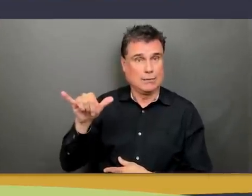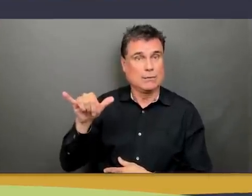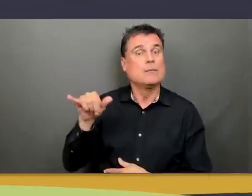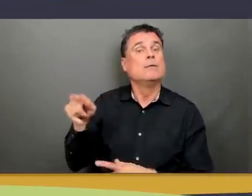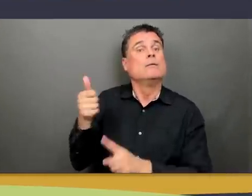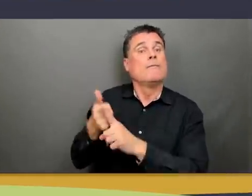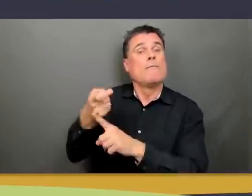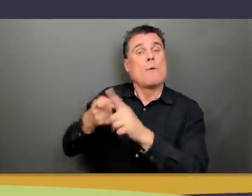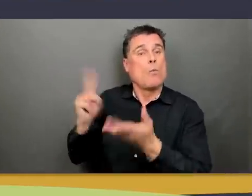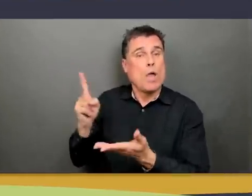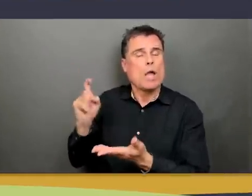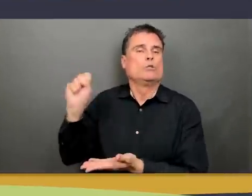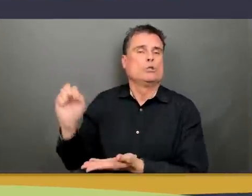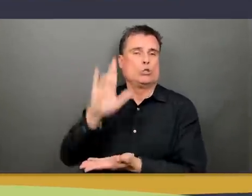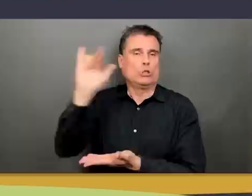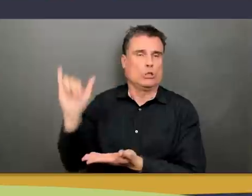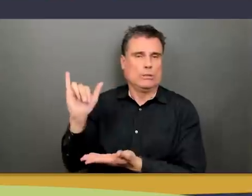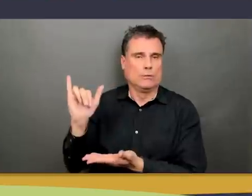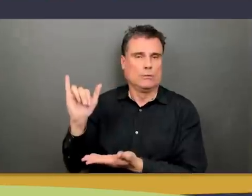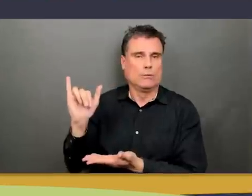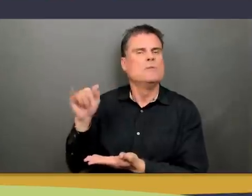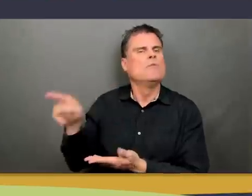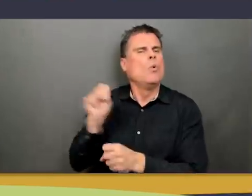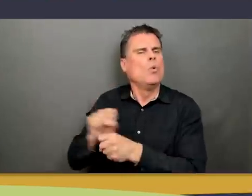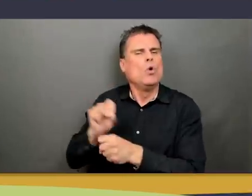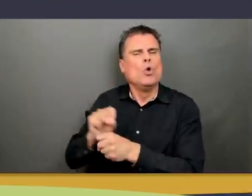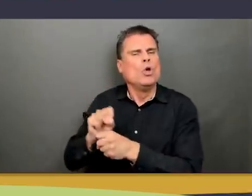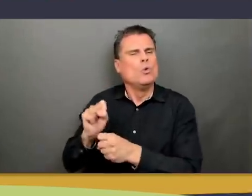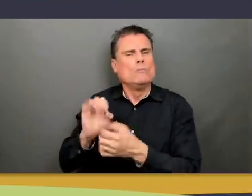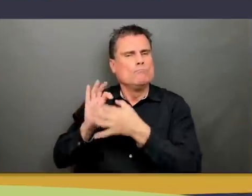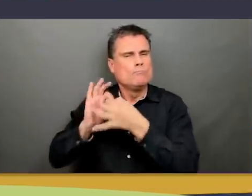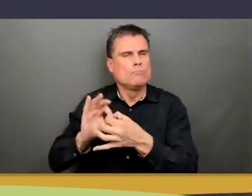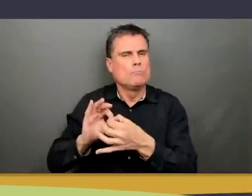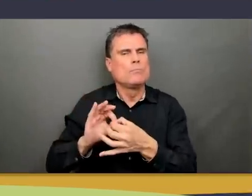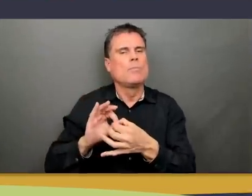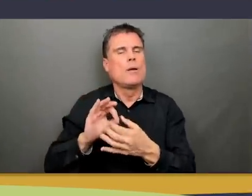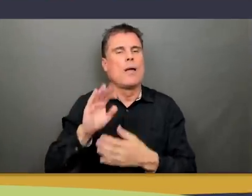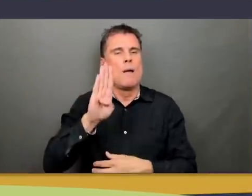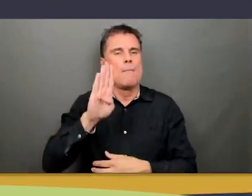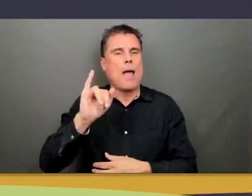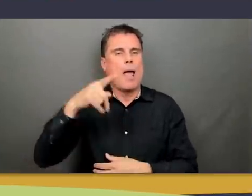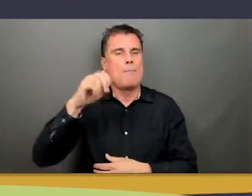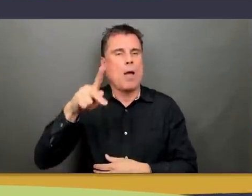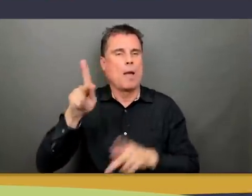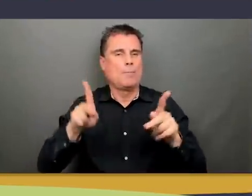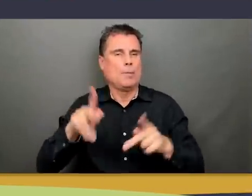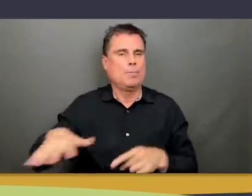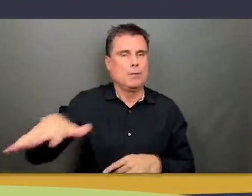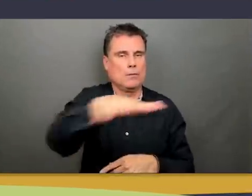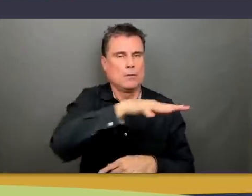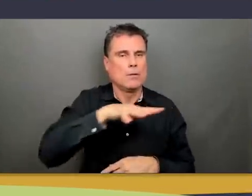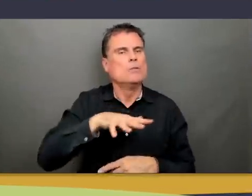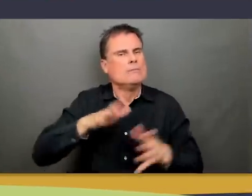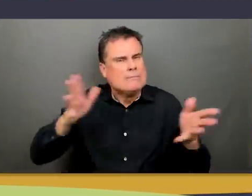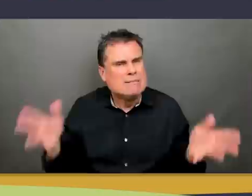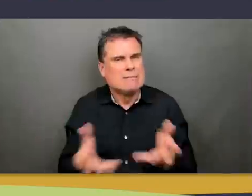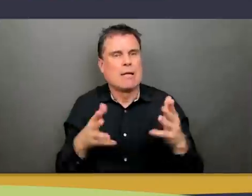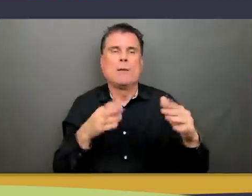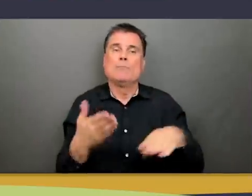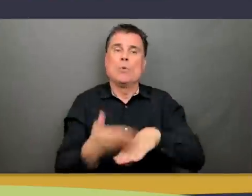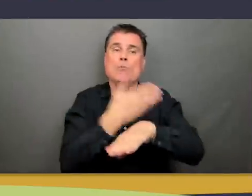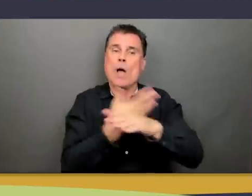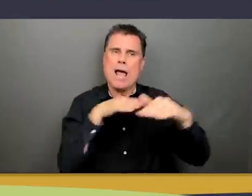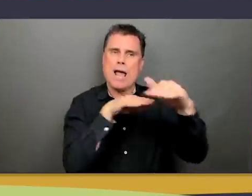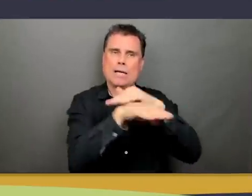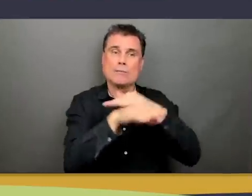a free overdose intervention app available in multiple languages to help individuals identify and